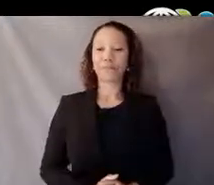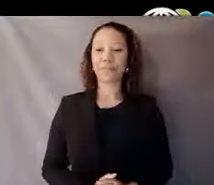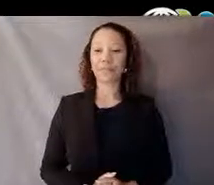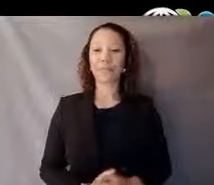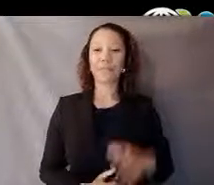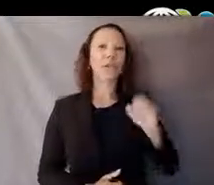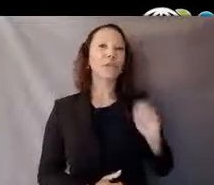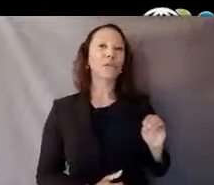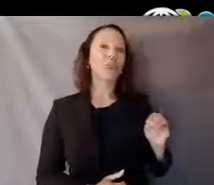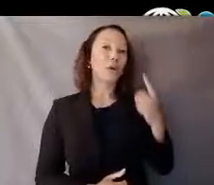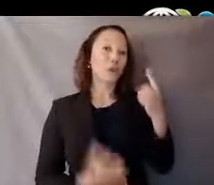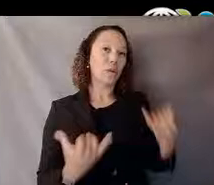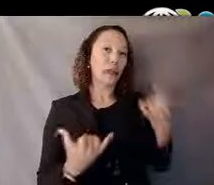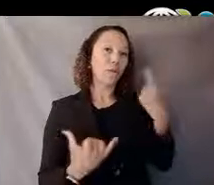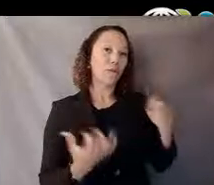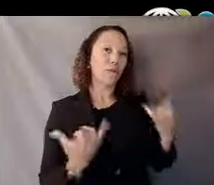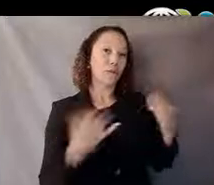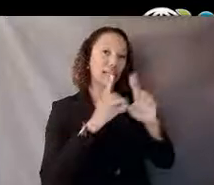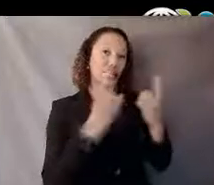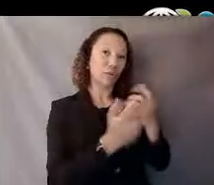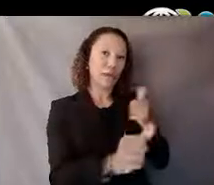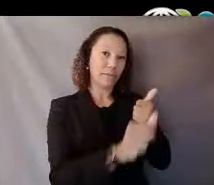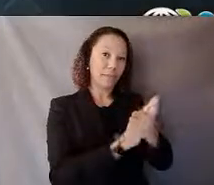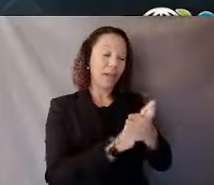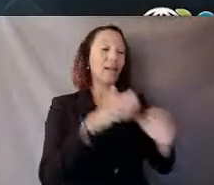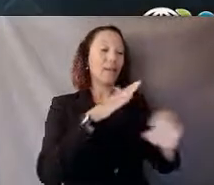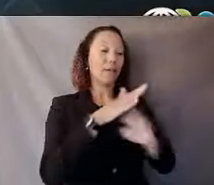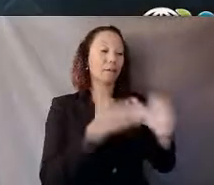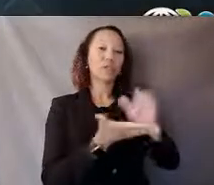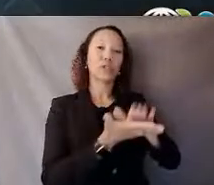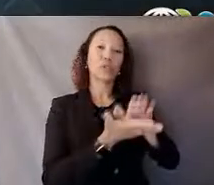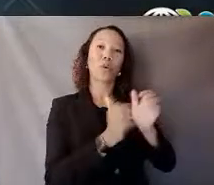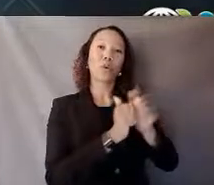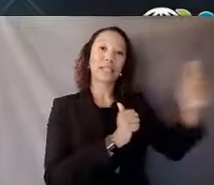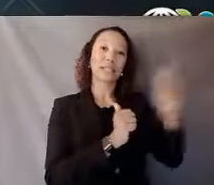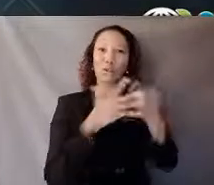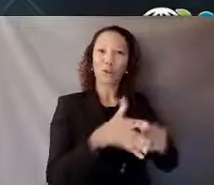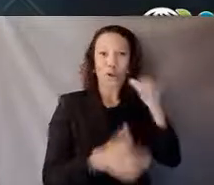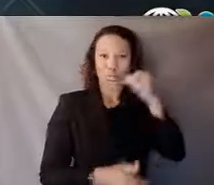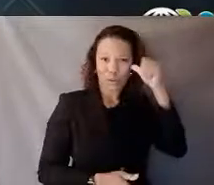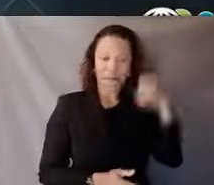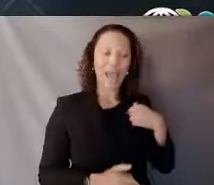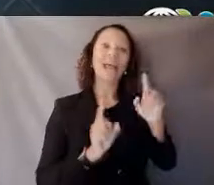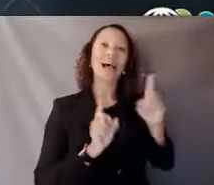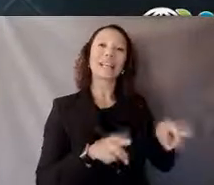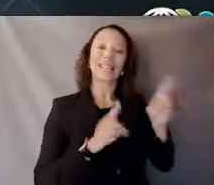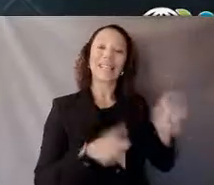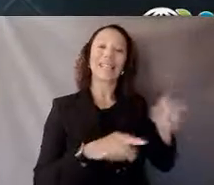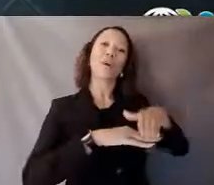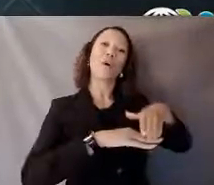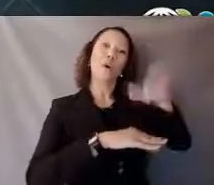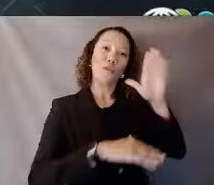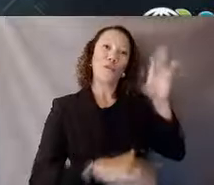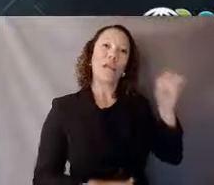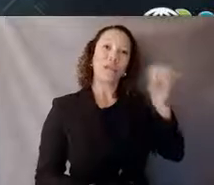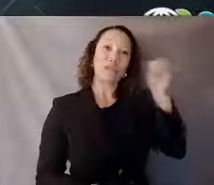So now for today's district update. Elementary school distance learning today. The attendance rate is over 90%